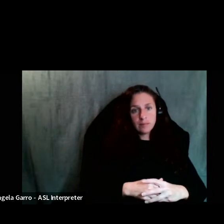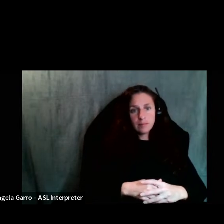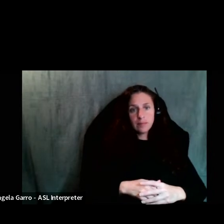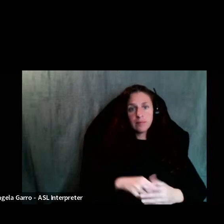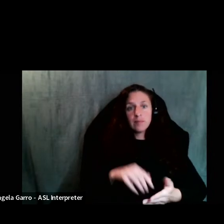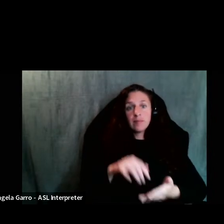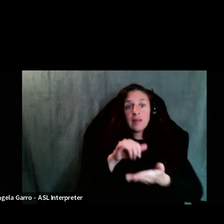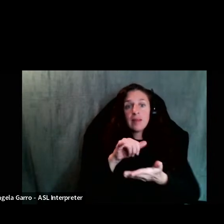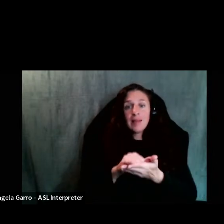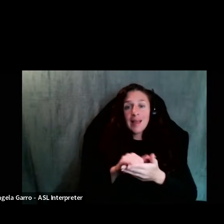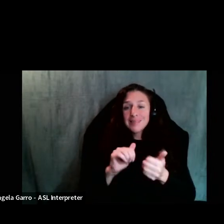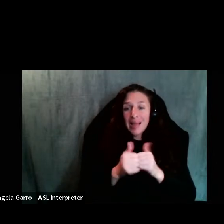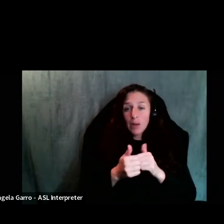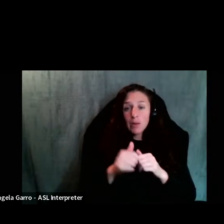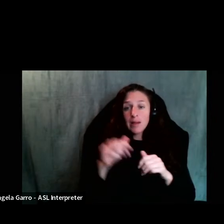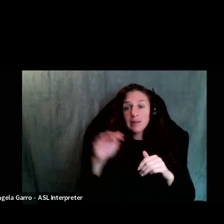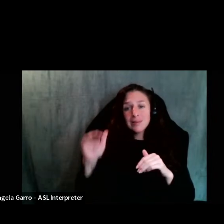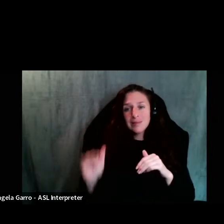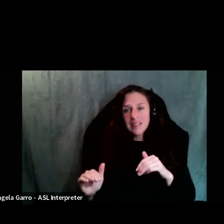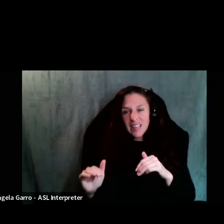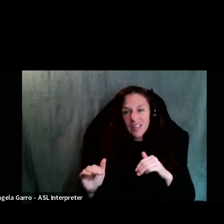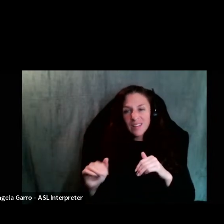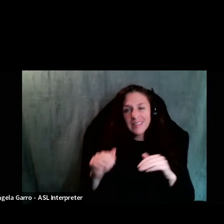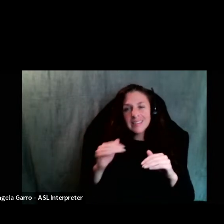a little innocent girl feels.